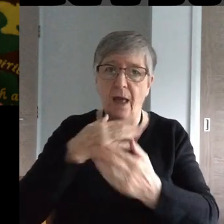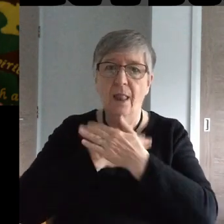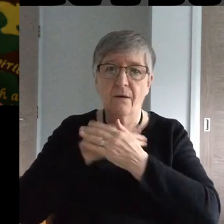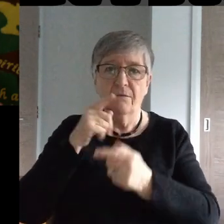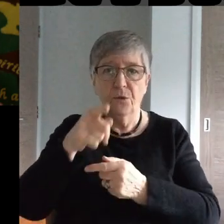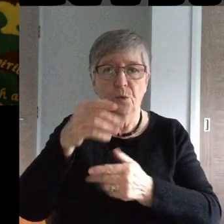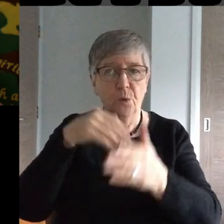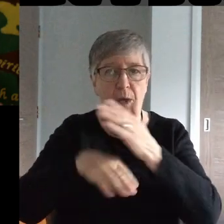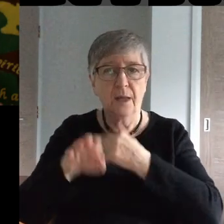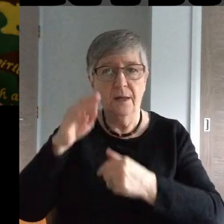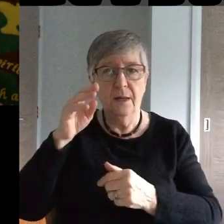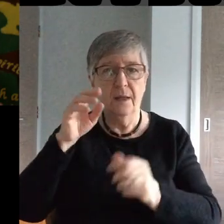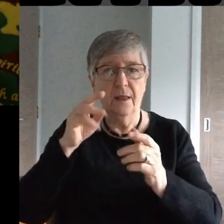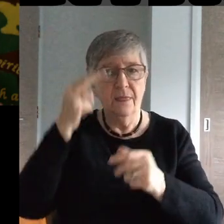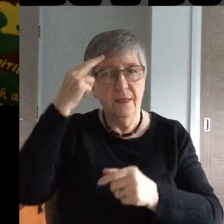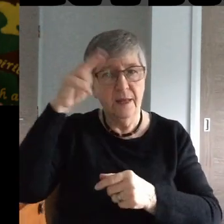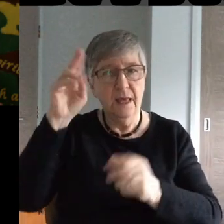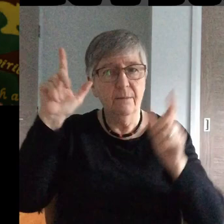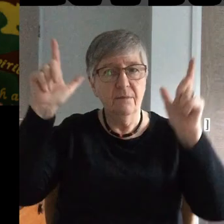Jesus."